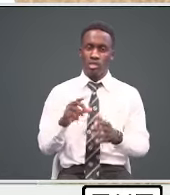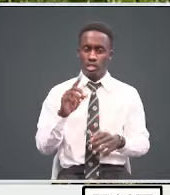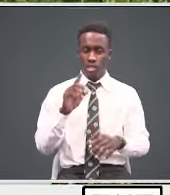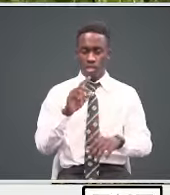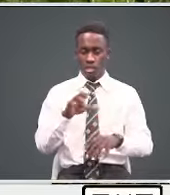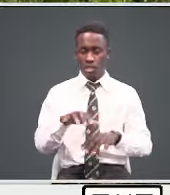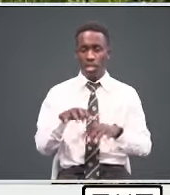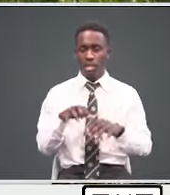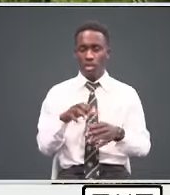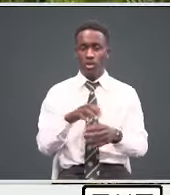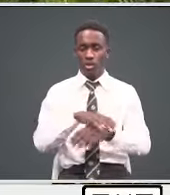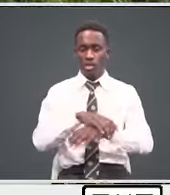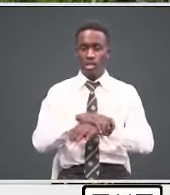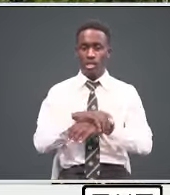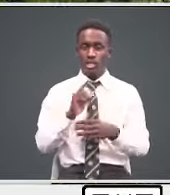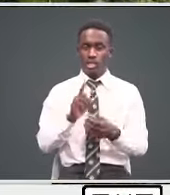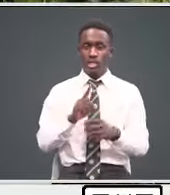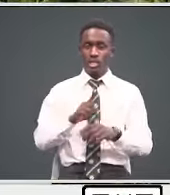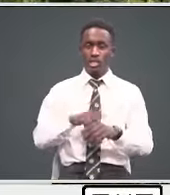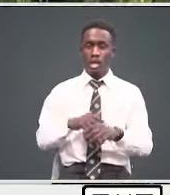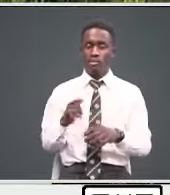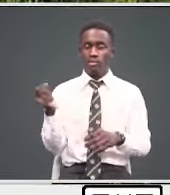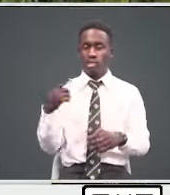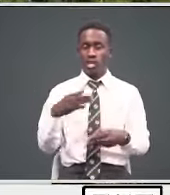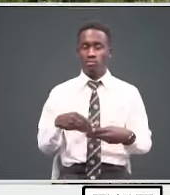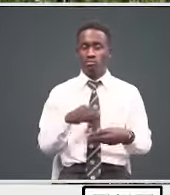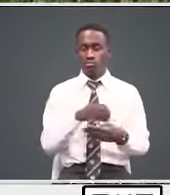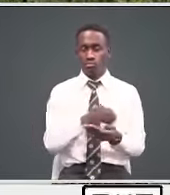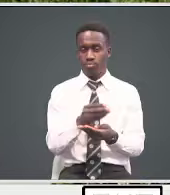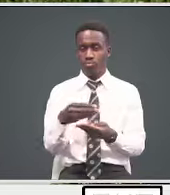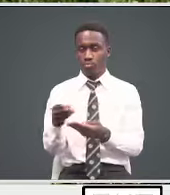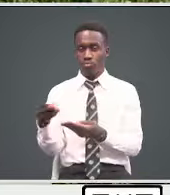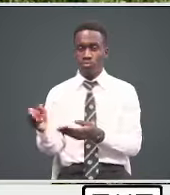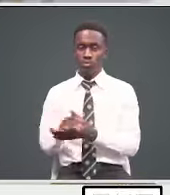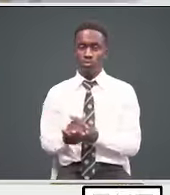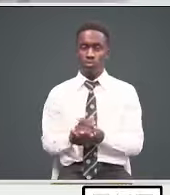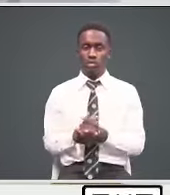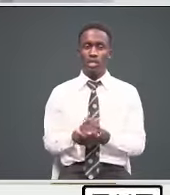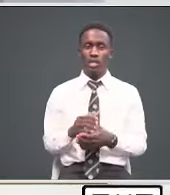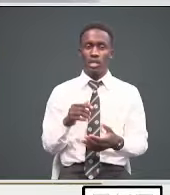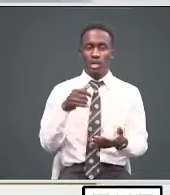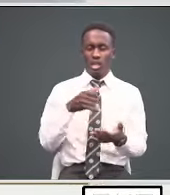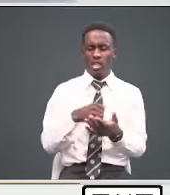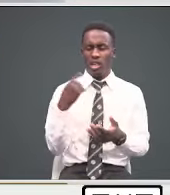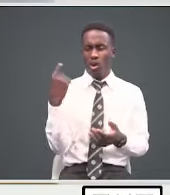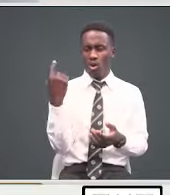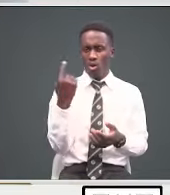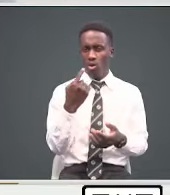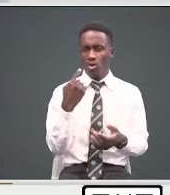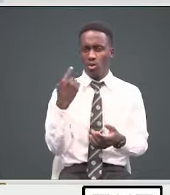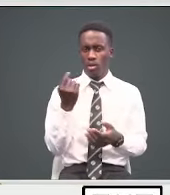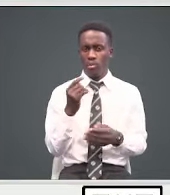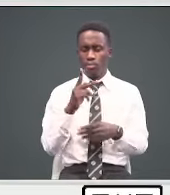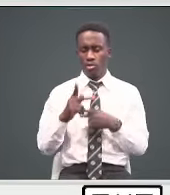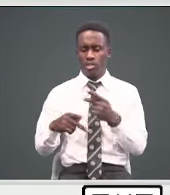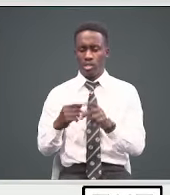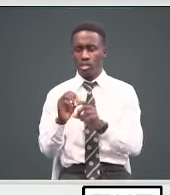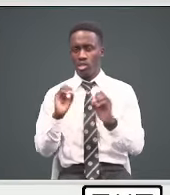disbursements. The turmoil surrounding Metropolitan Sacco is not an isolated incident. Despite the Sacco Supervision's report